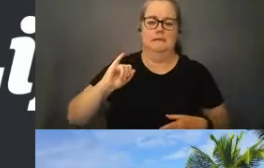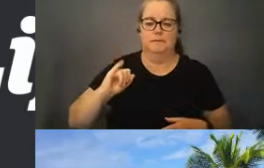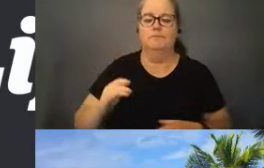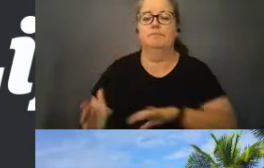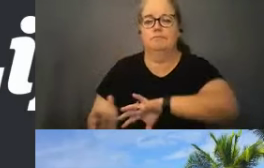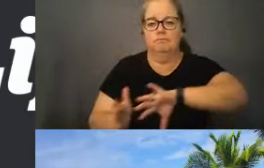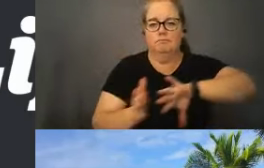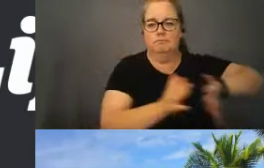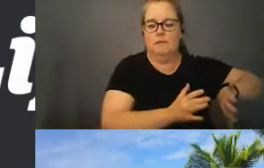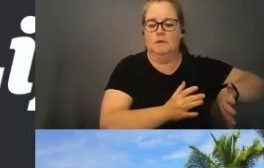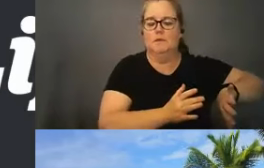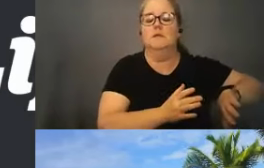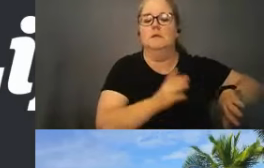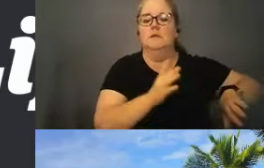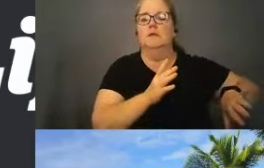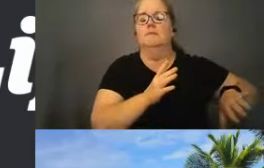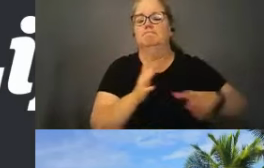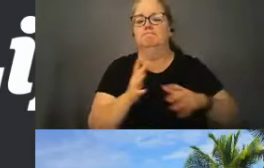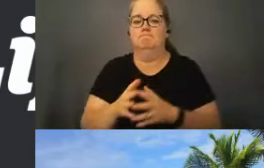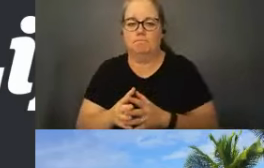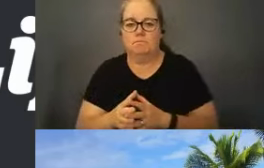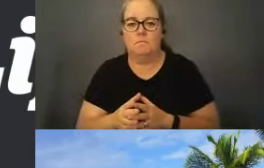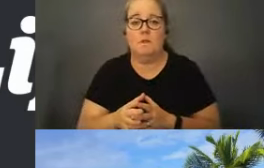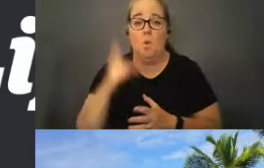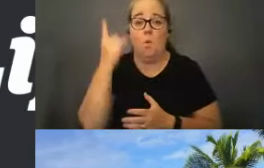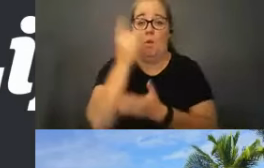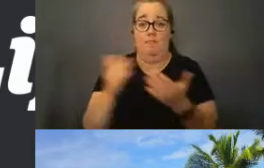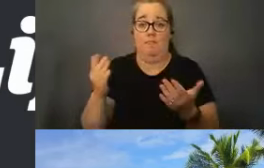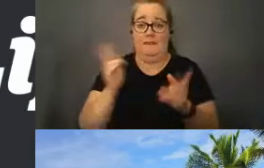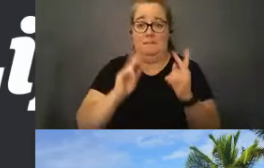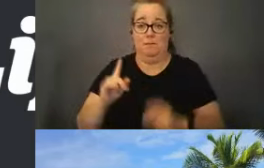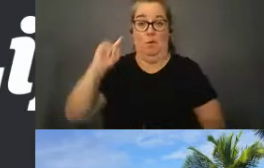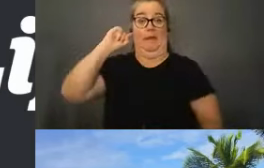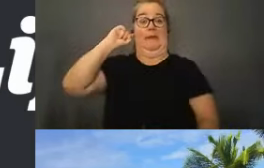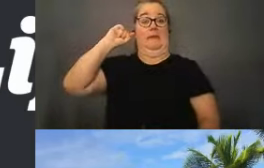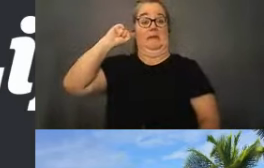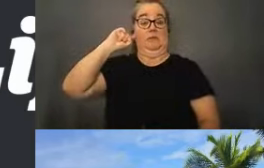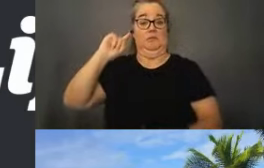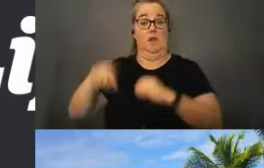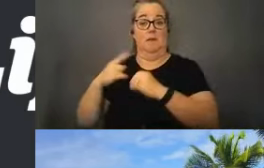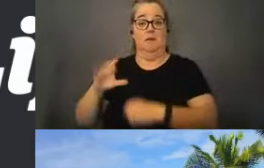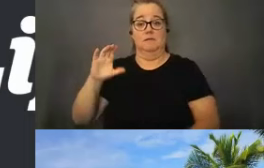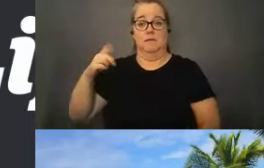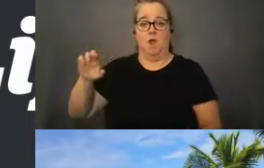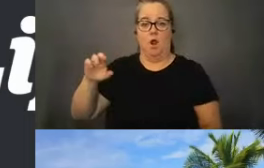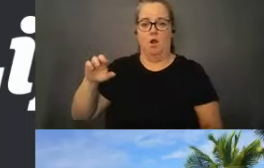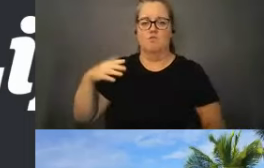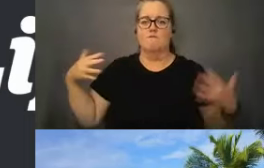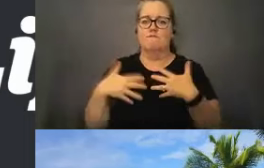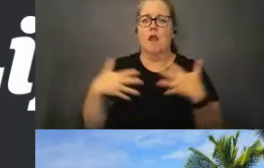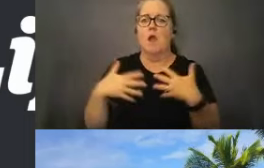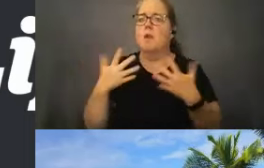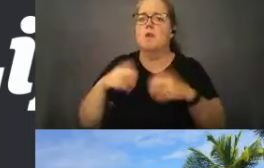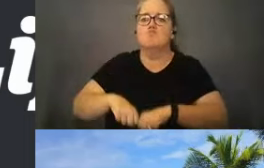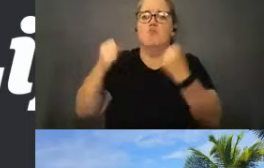What was I saying? Okay, so the one thing that people hear though about CPR is breaking a rib. You can